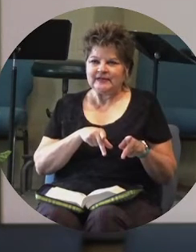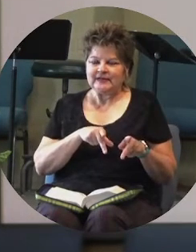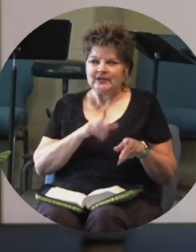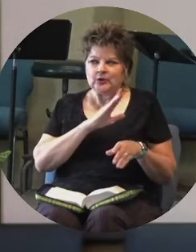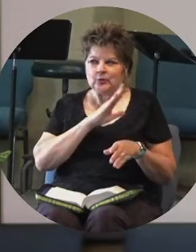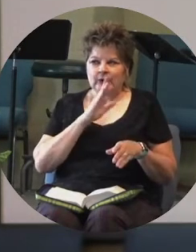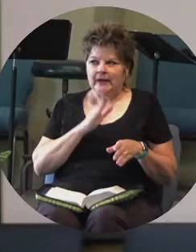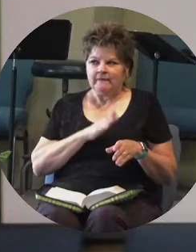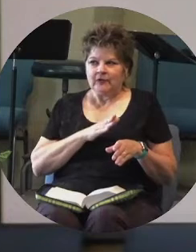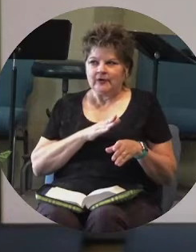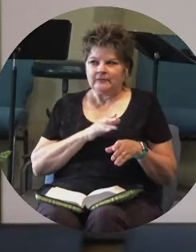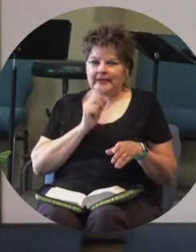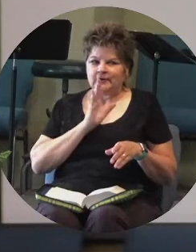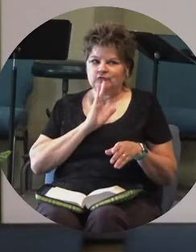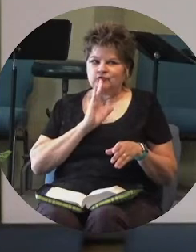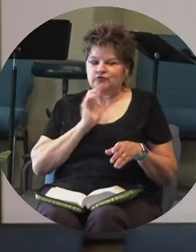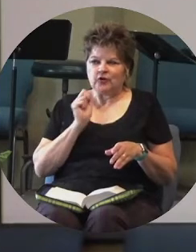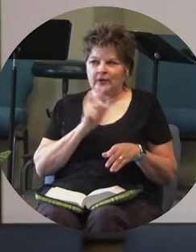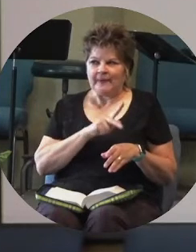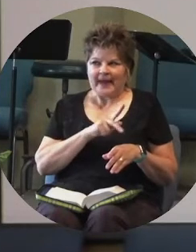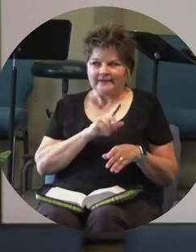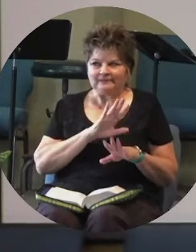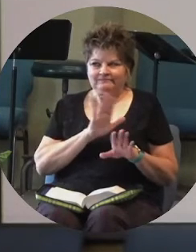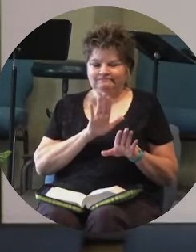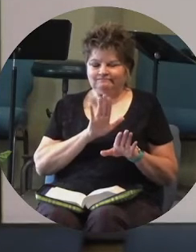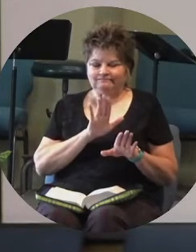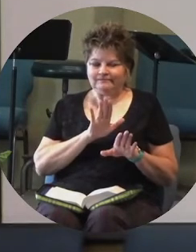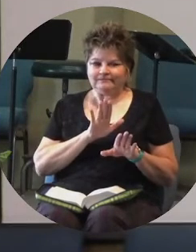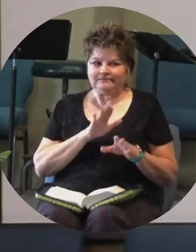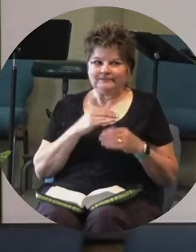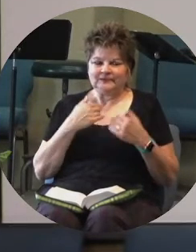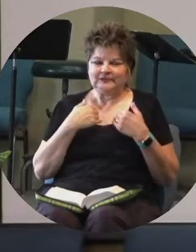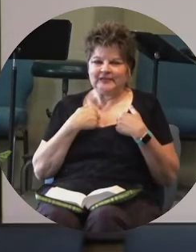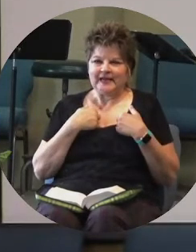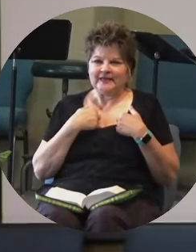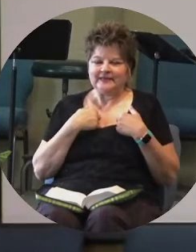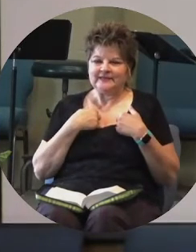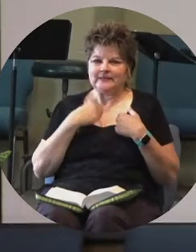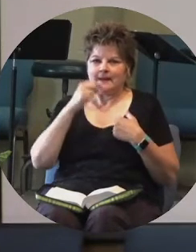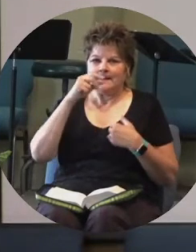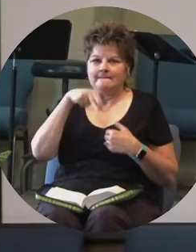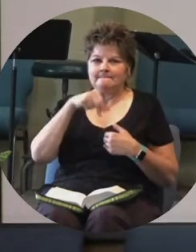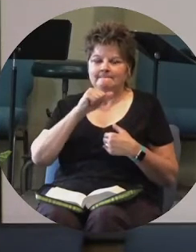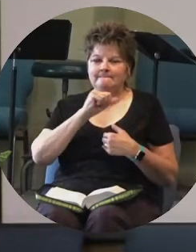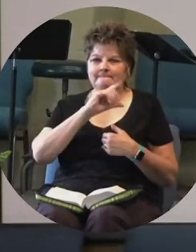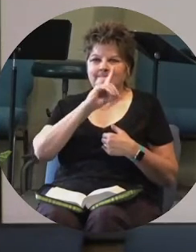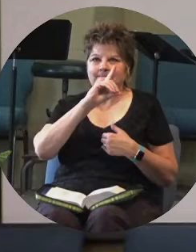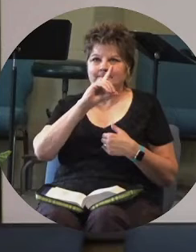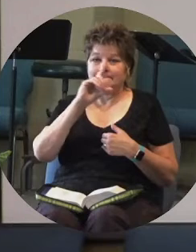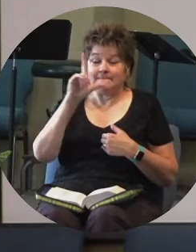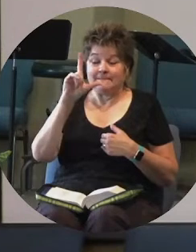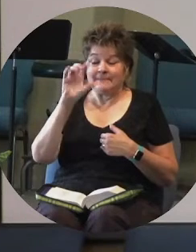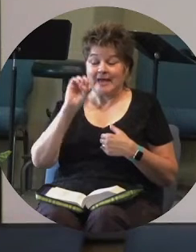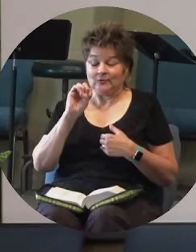cross. Because she had these paddles.